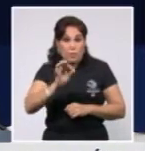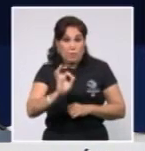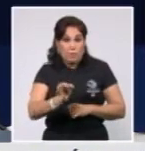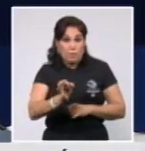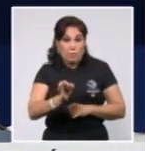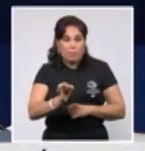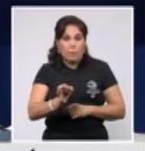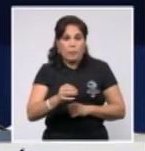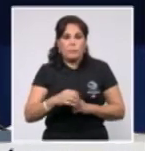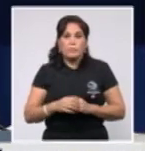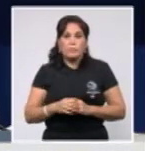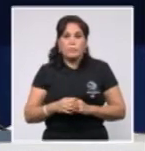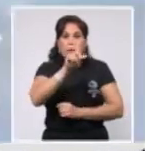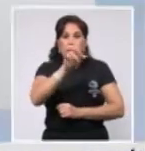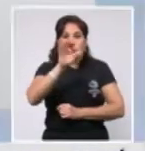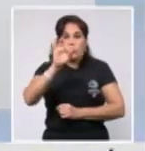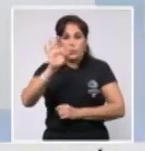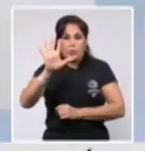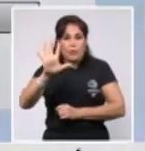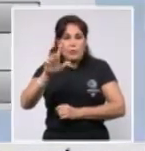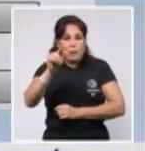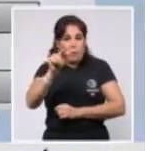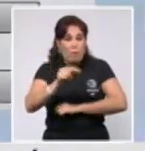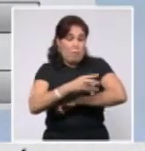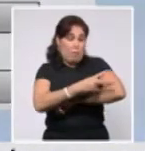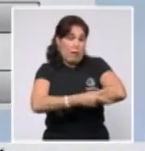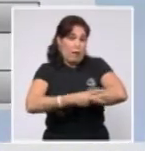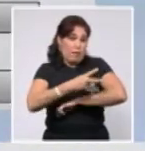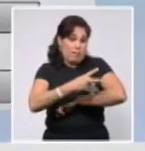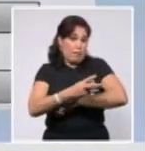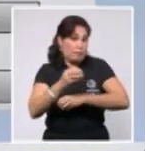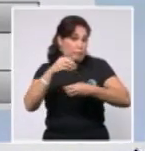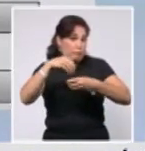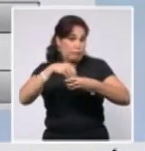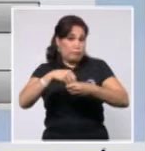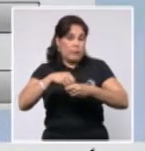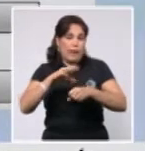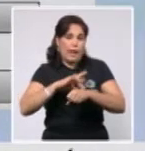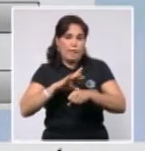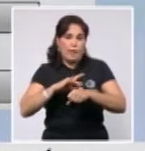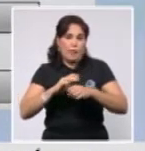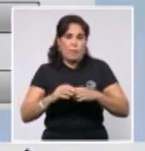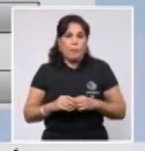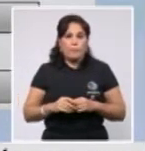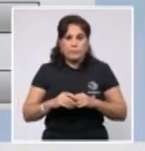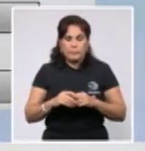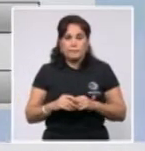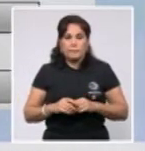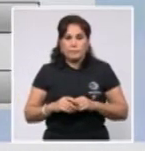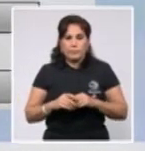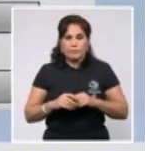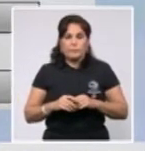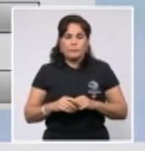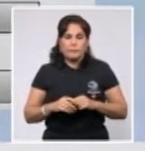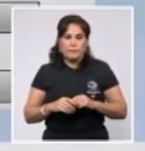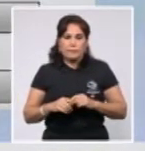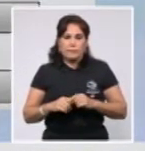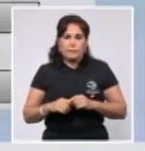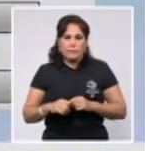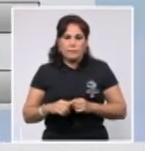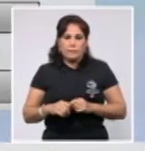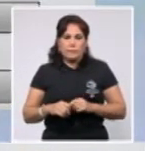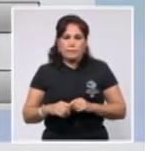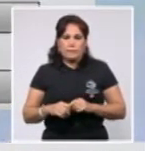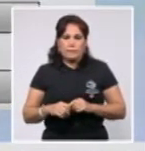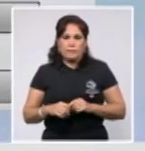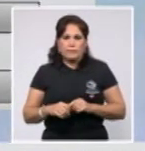Now we are going to turn our attention to the world. As of yesterday, COVID-19 continues to be present in